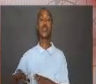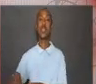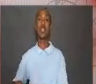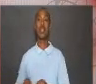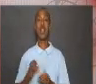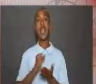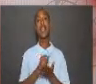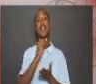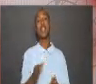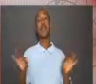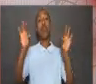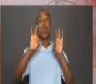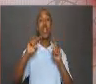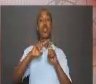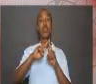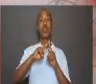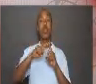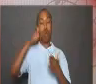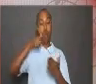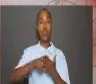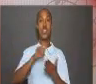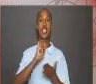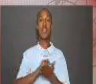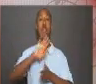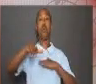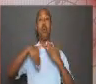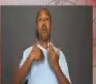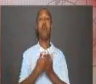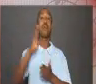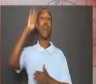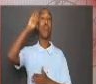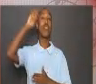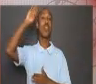Students, it is important to note that all